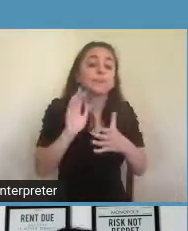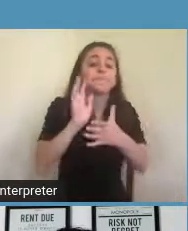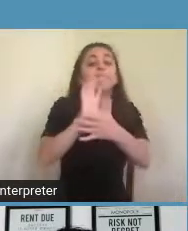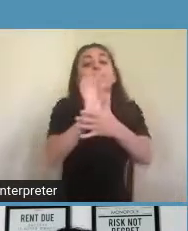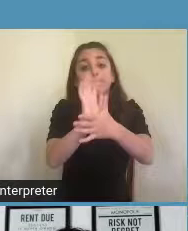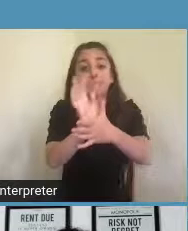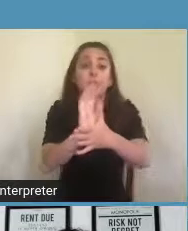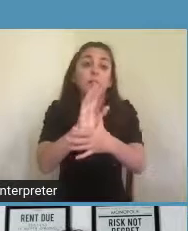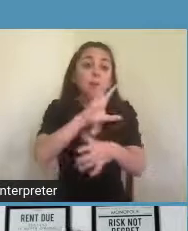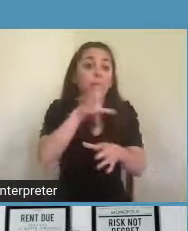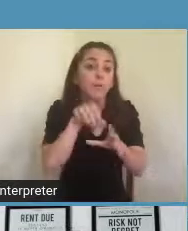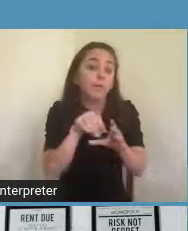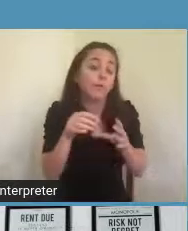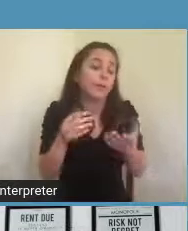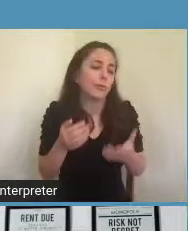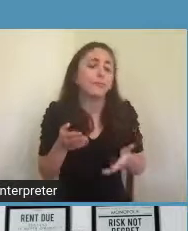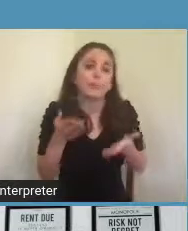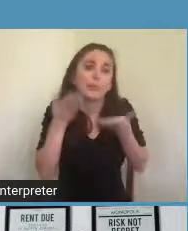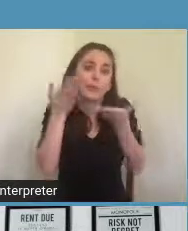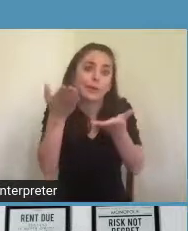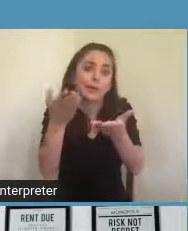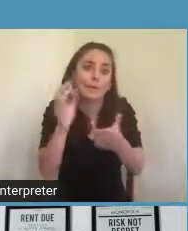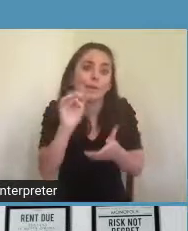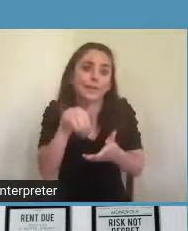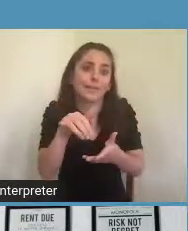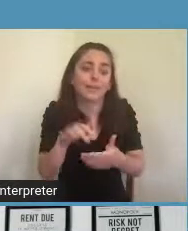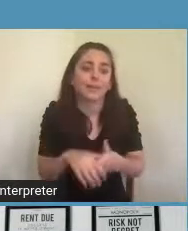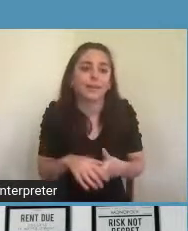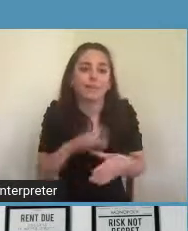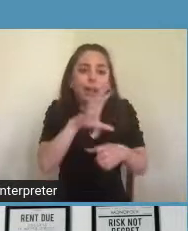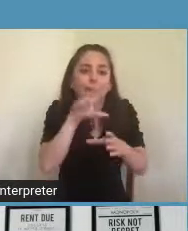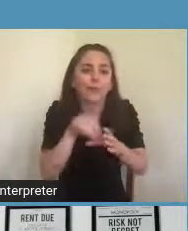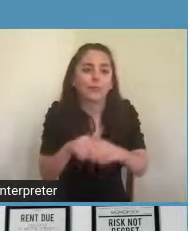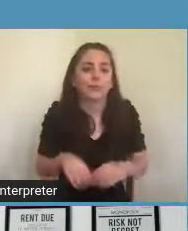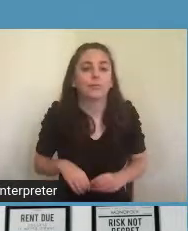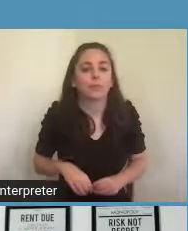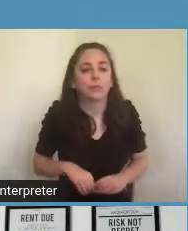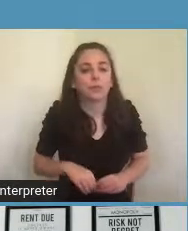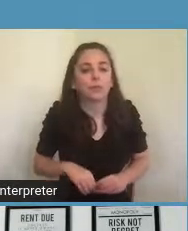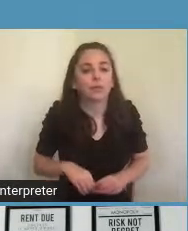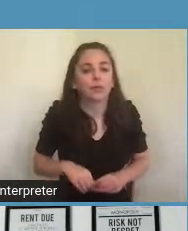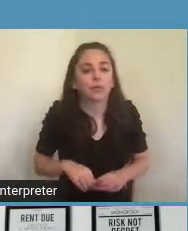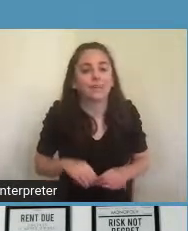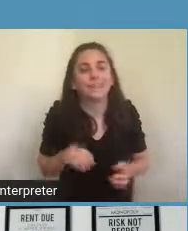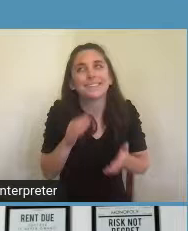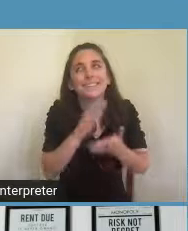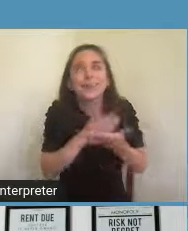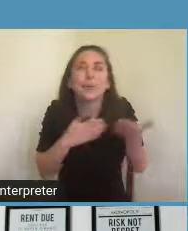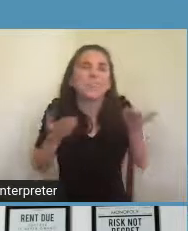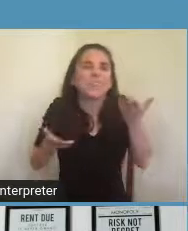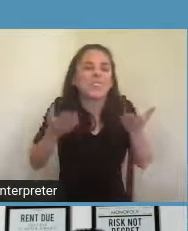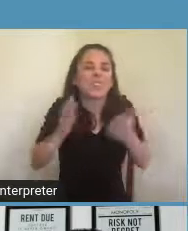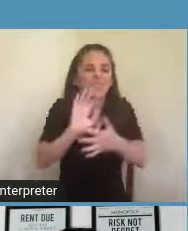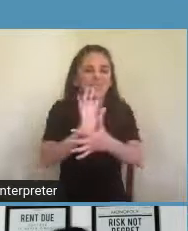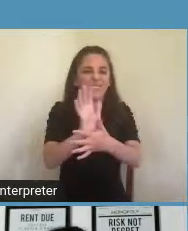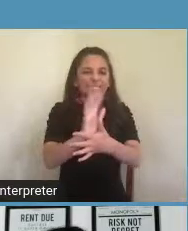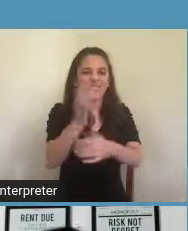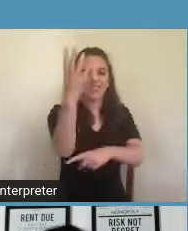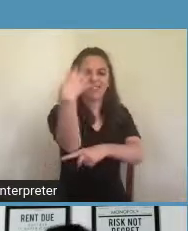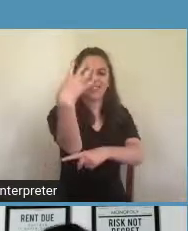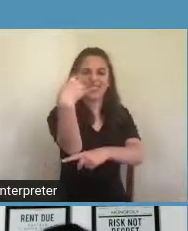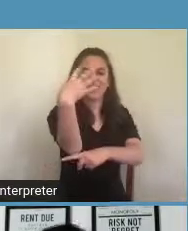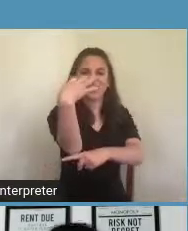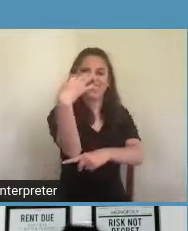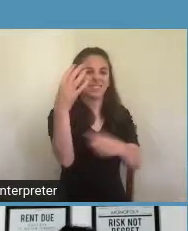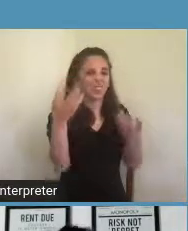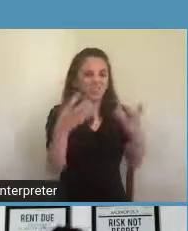very much recommend. Now, I know there's some that maybe might be afraid to be on film, but there's some who, they're